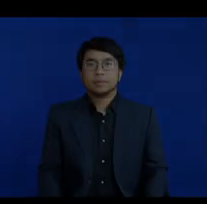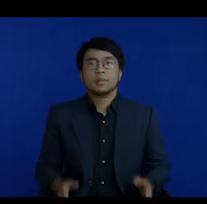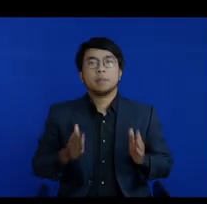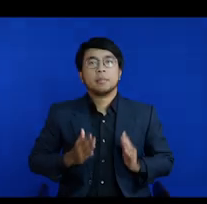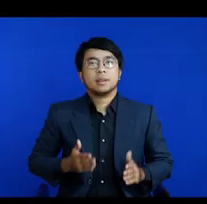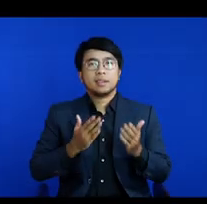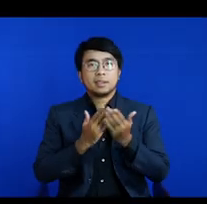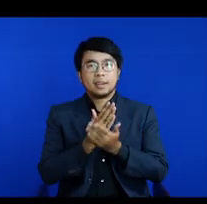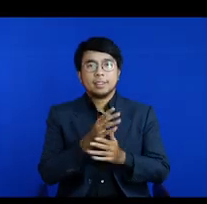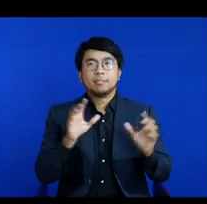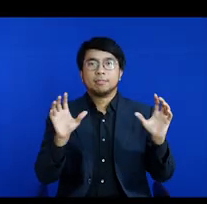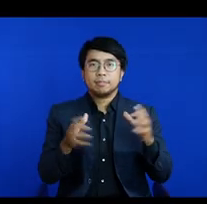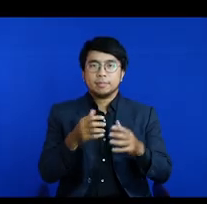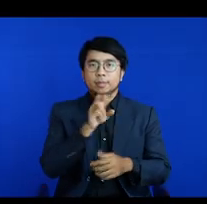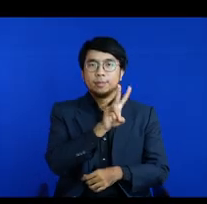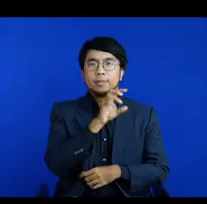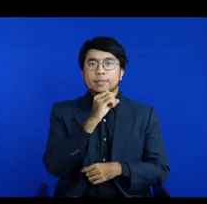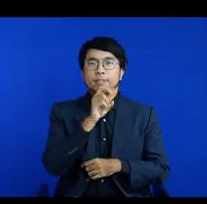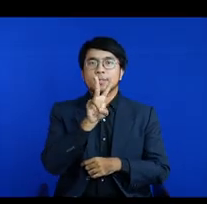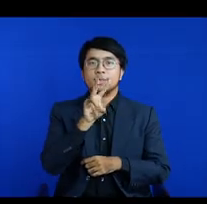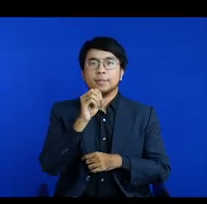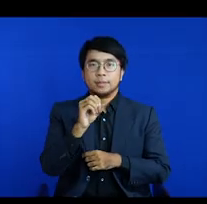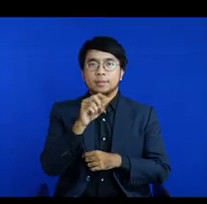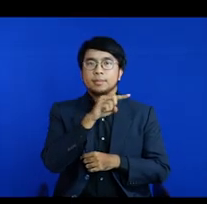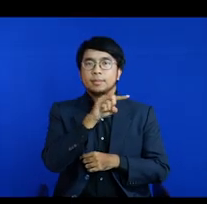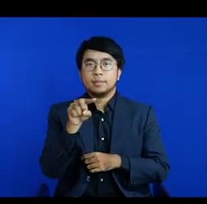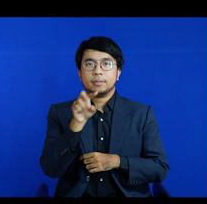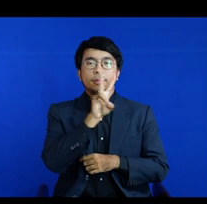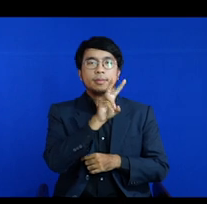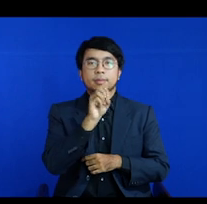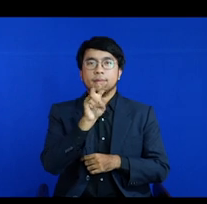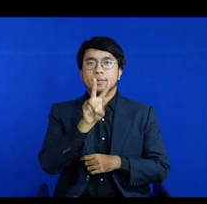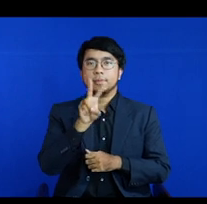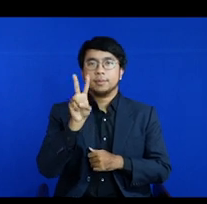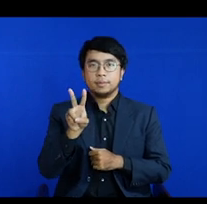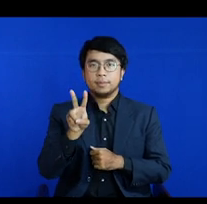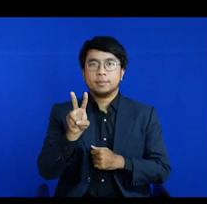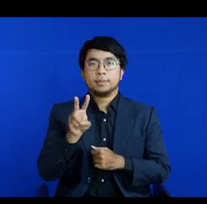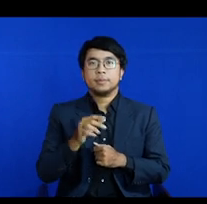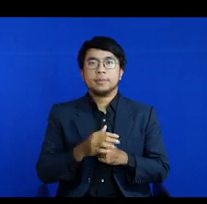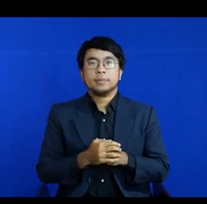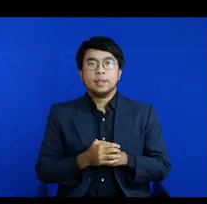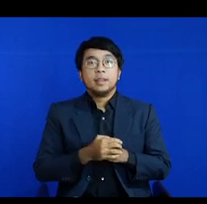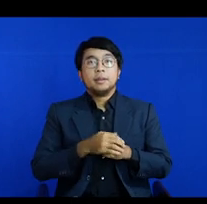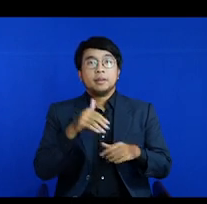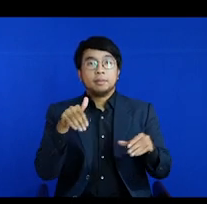Indonesia is honored to present its candidature for the Human Rights Council for the period